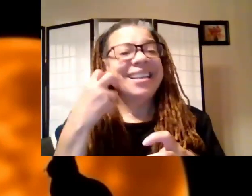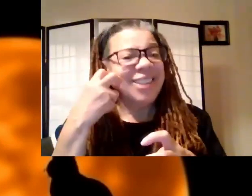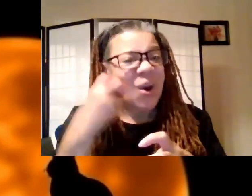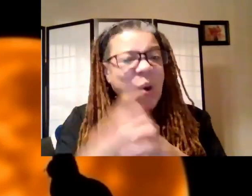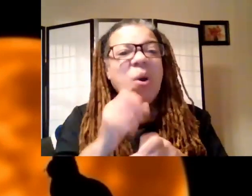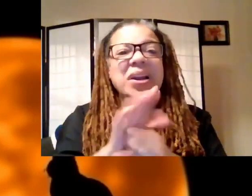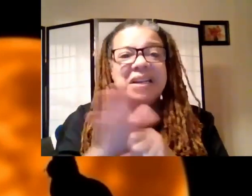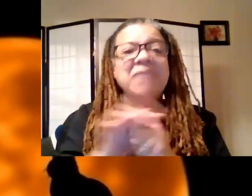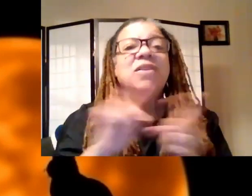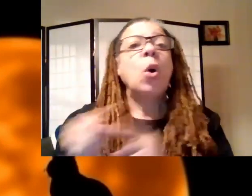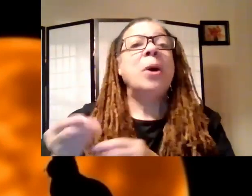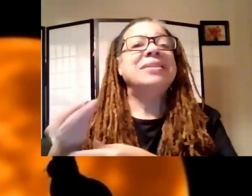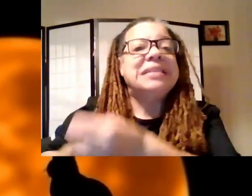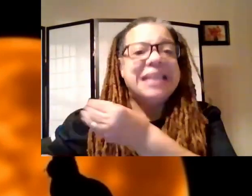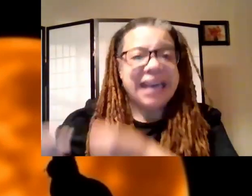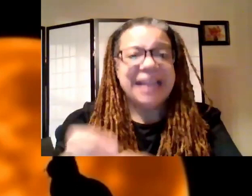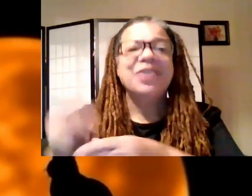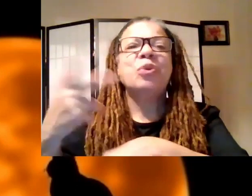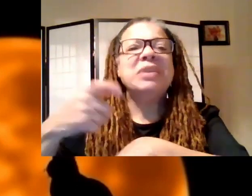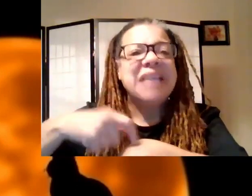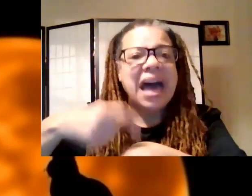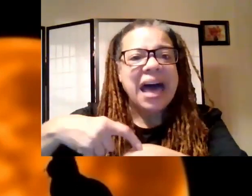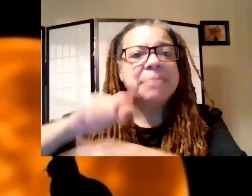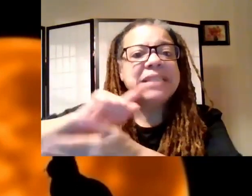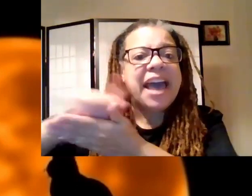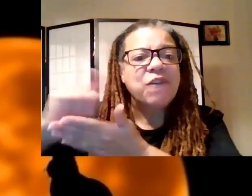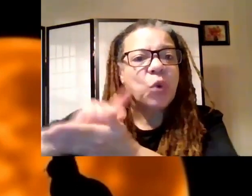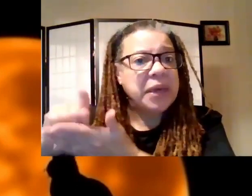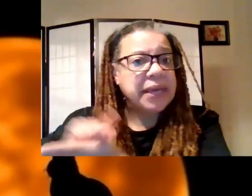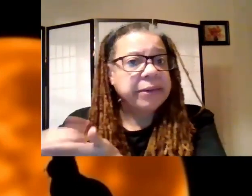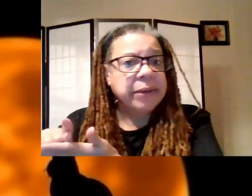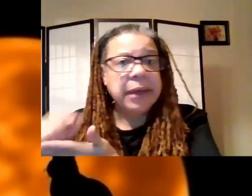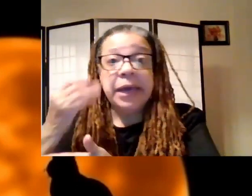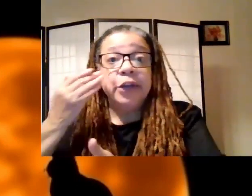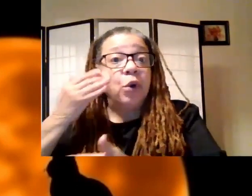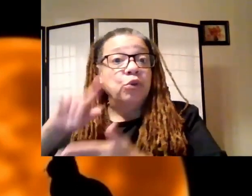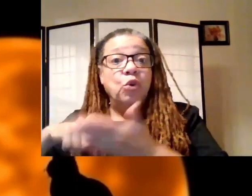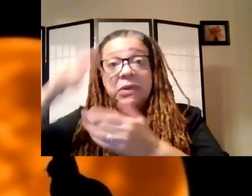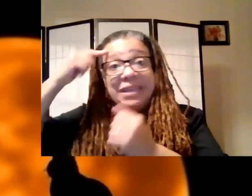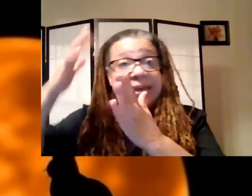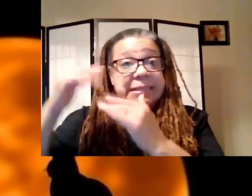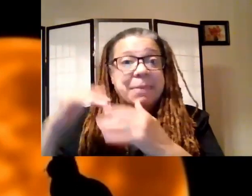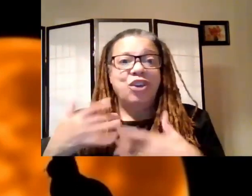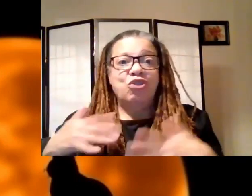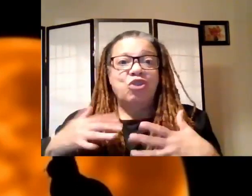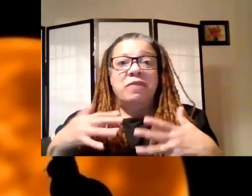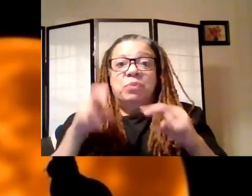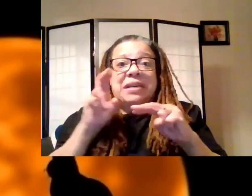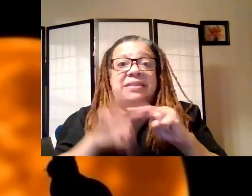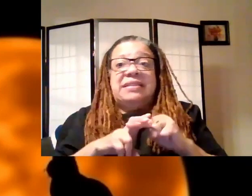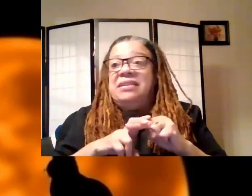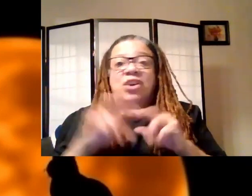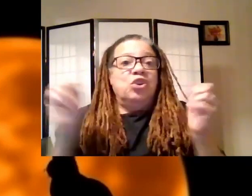to dialysis 3 times a week, but not knowing what to expect and being anxious on the chair,